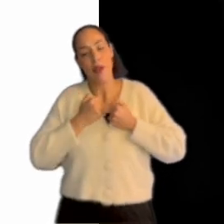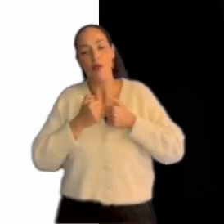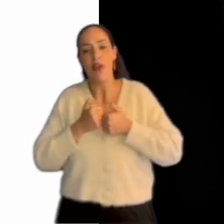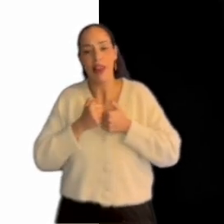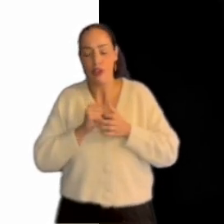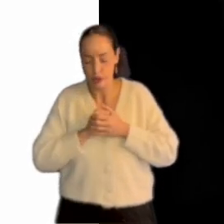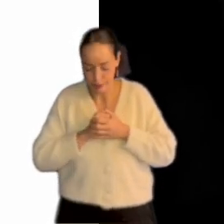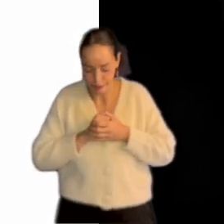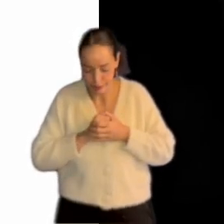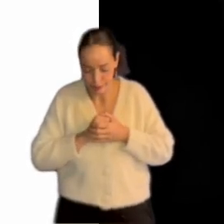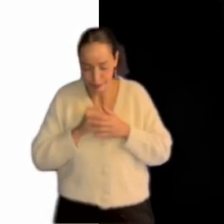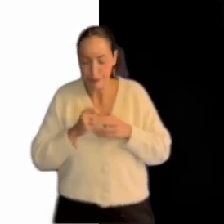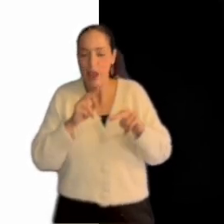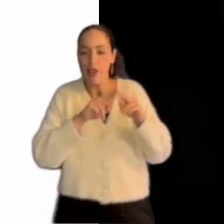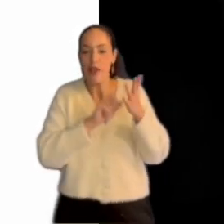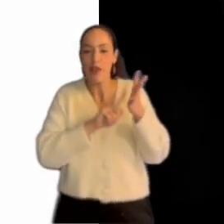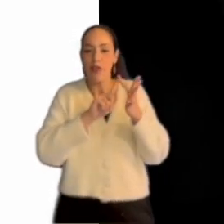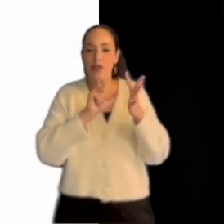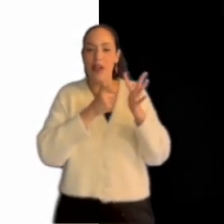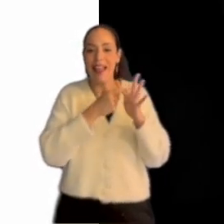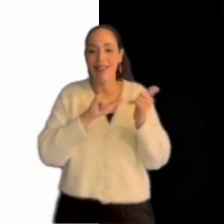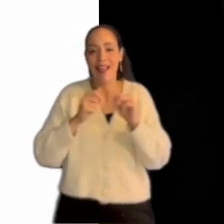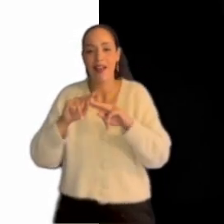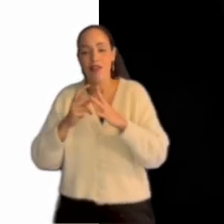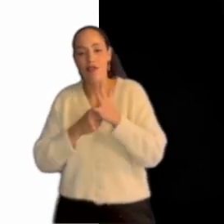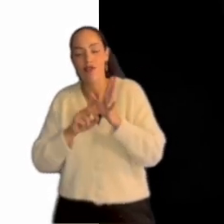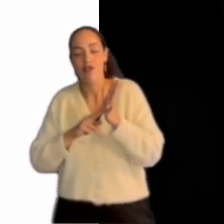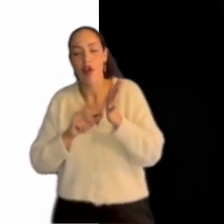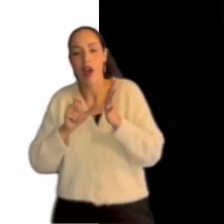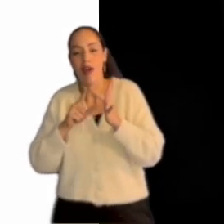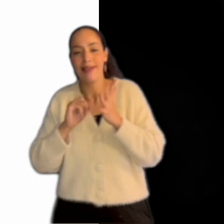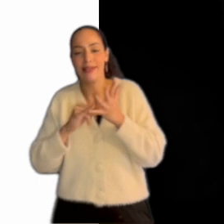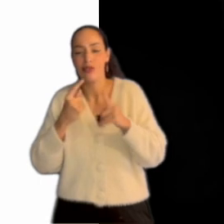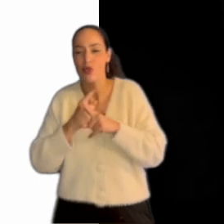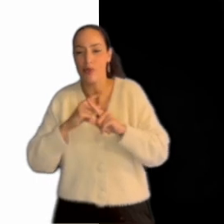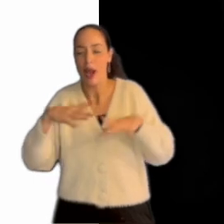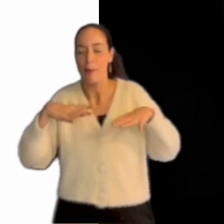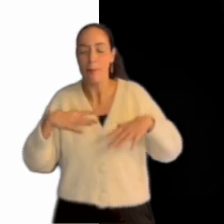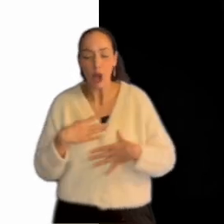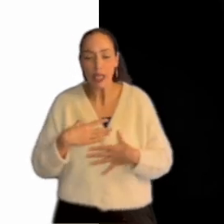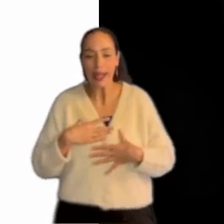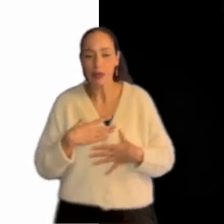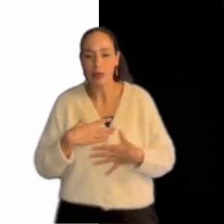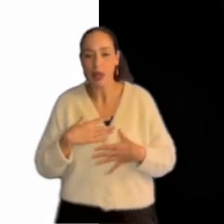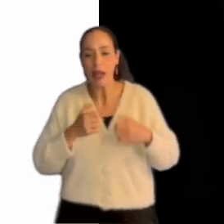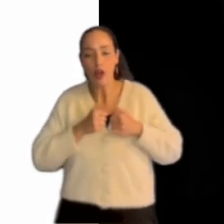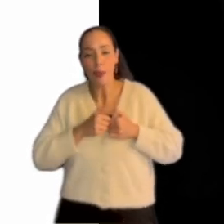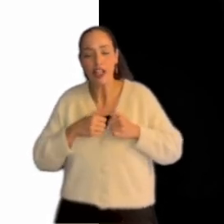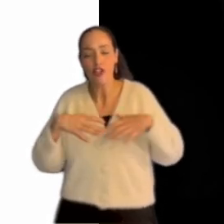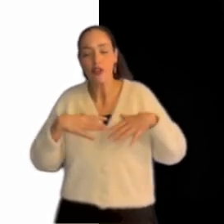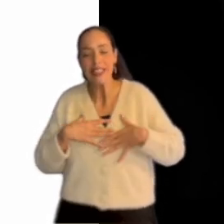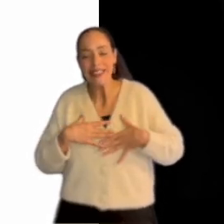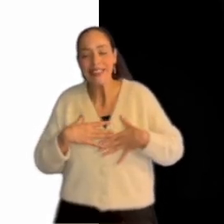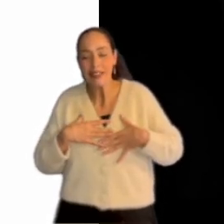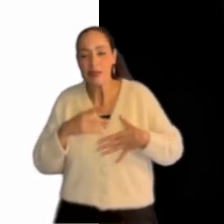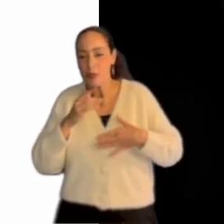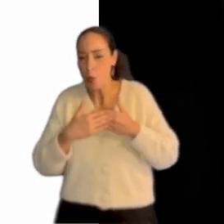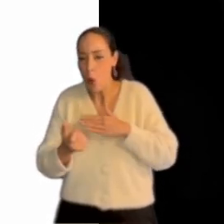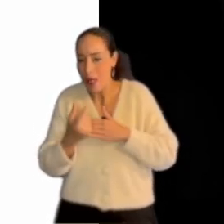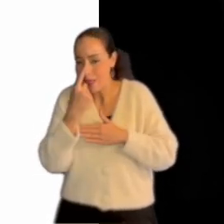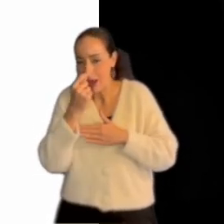more likely when our work or the systems that we work with and within conflict with our values and fail to appreciate us and our